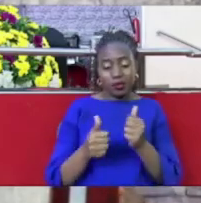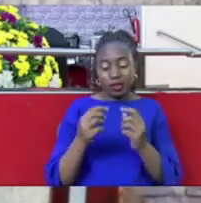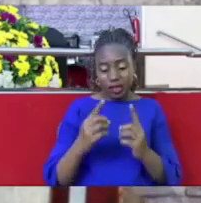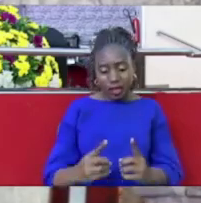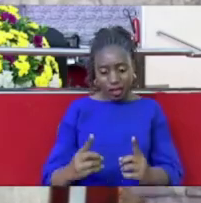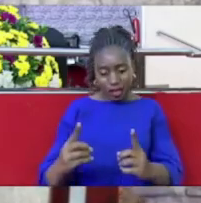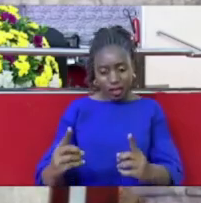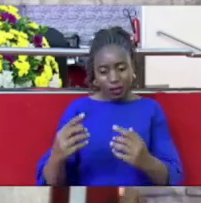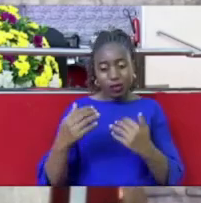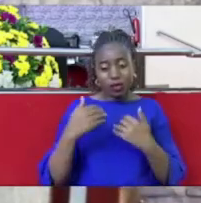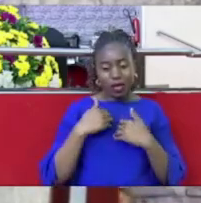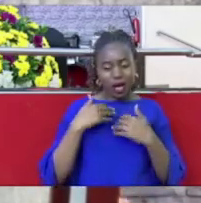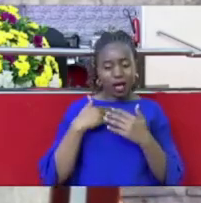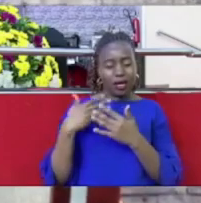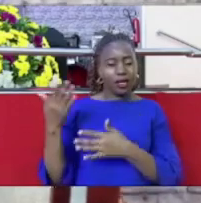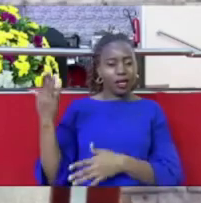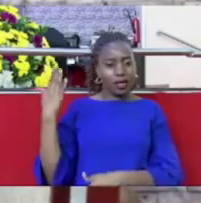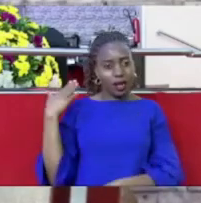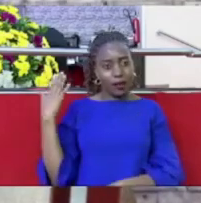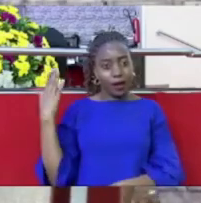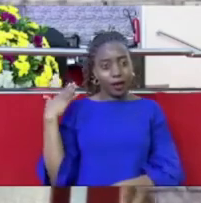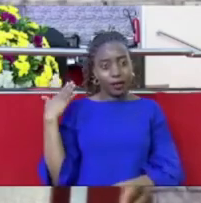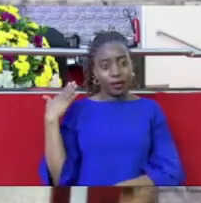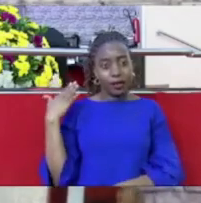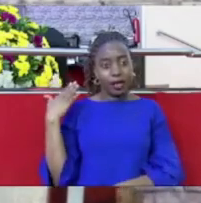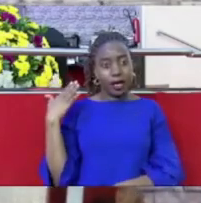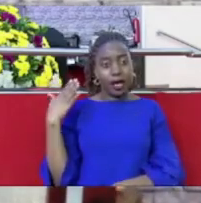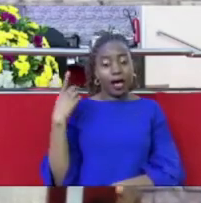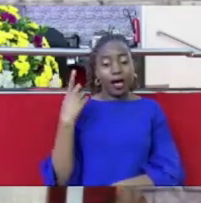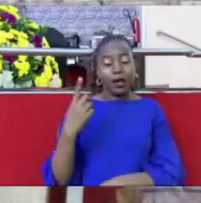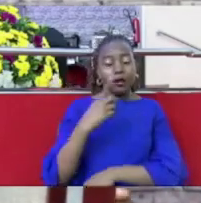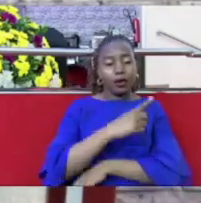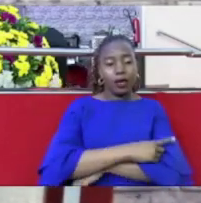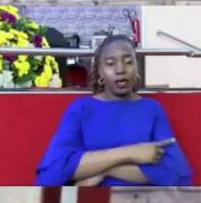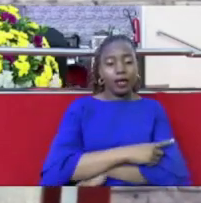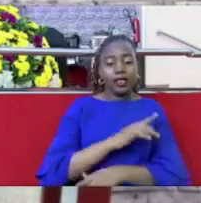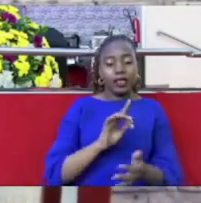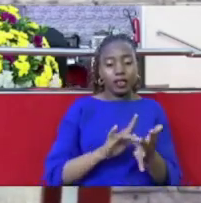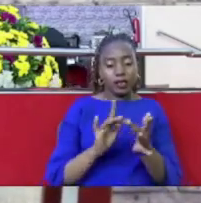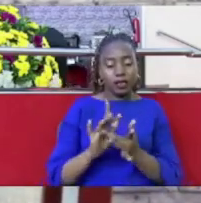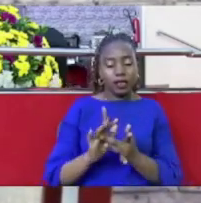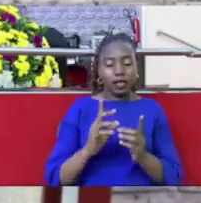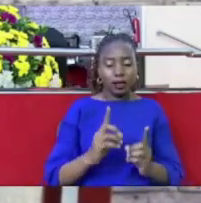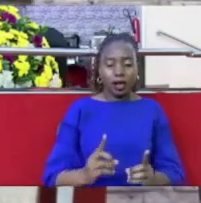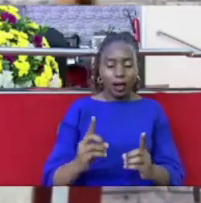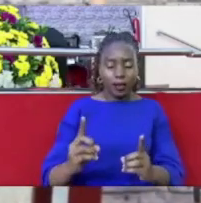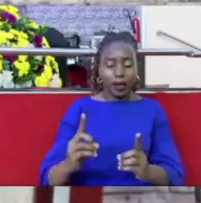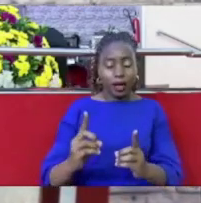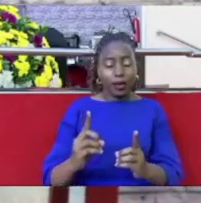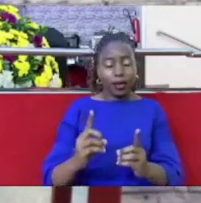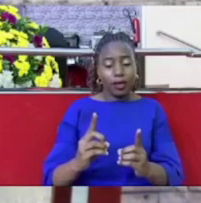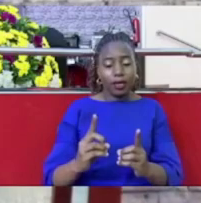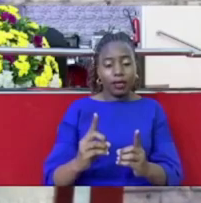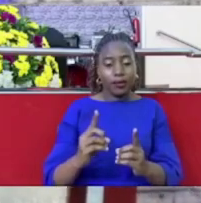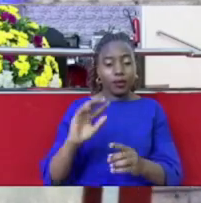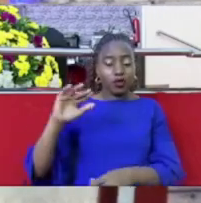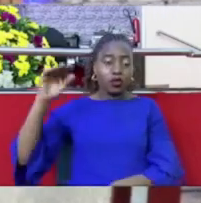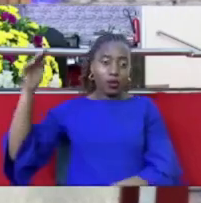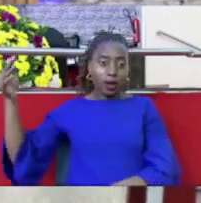Until one time he took them on the mountain, and in one of the many